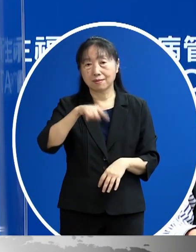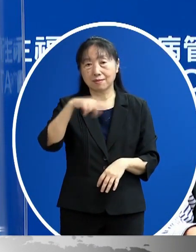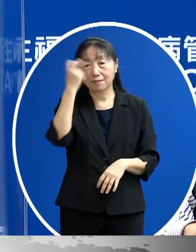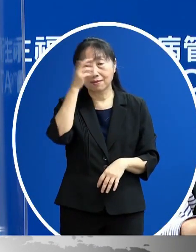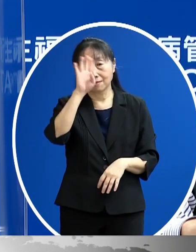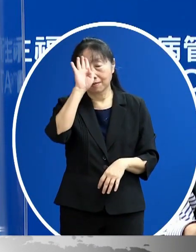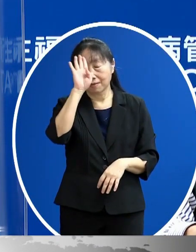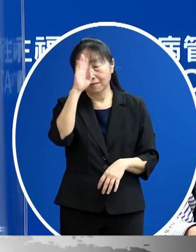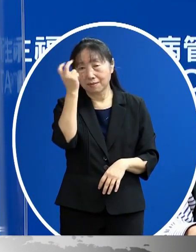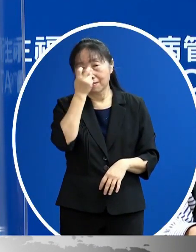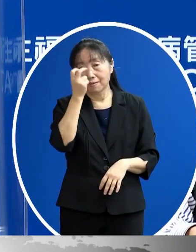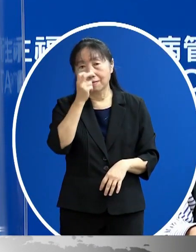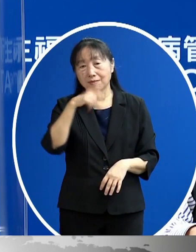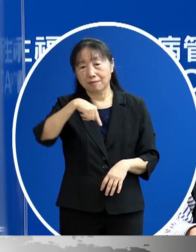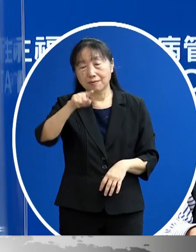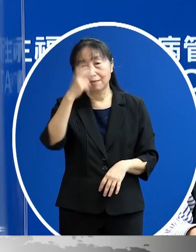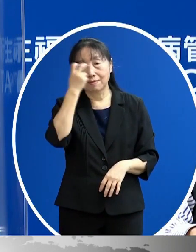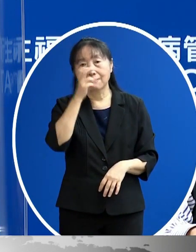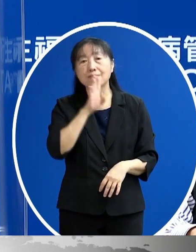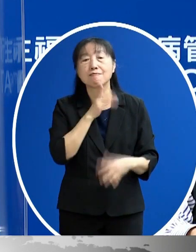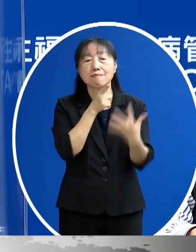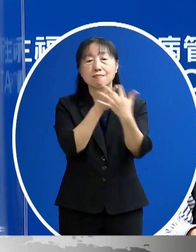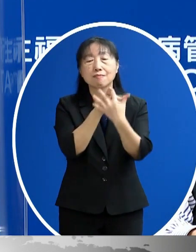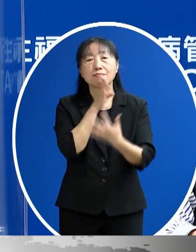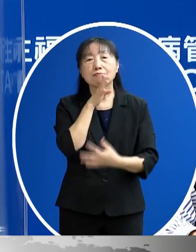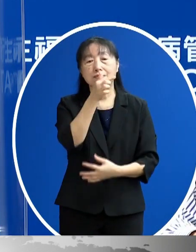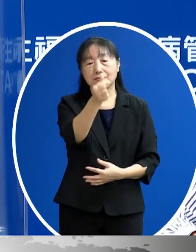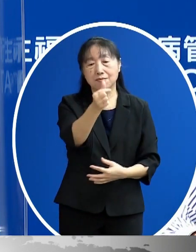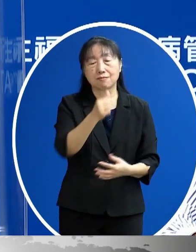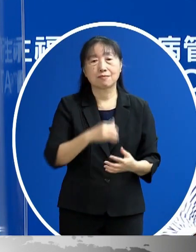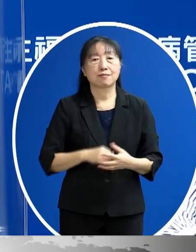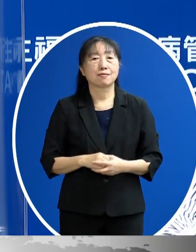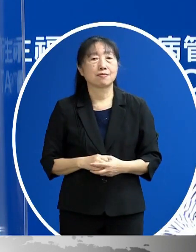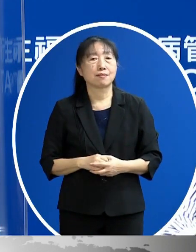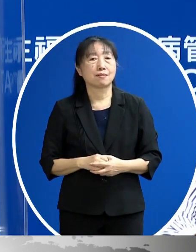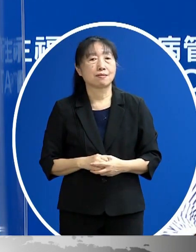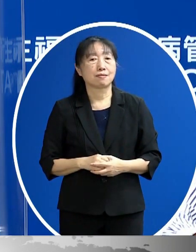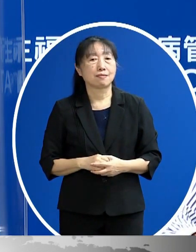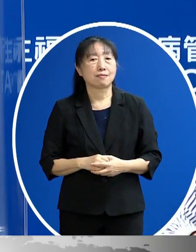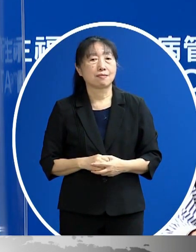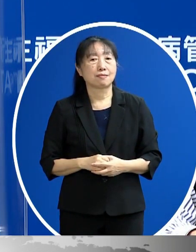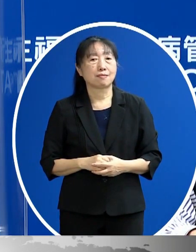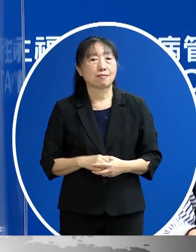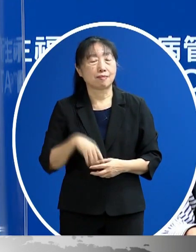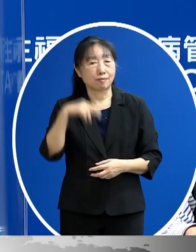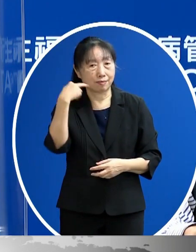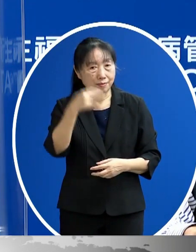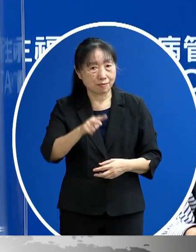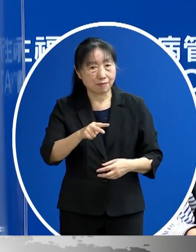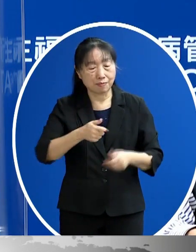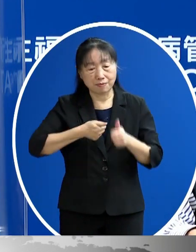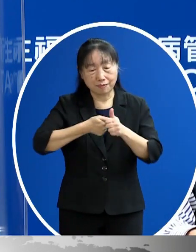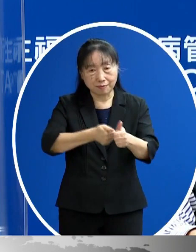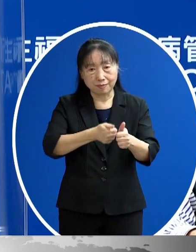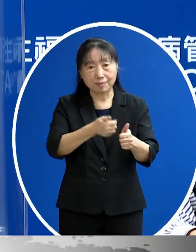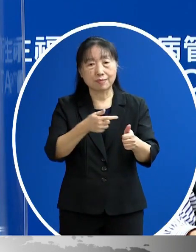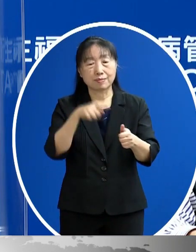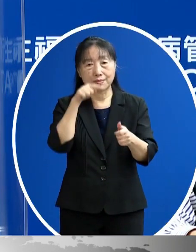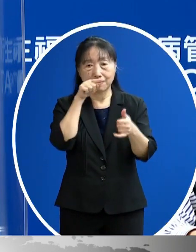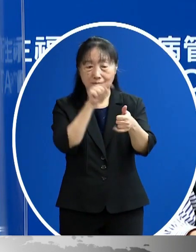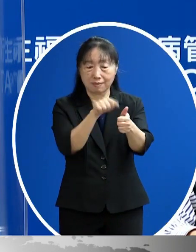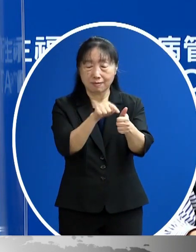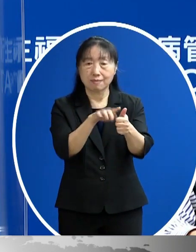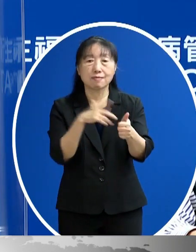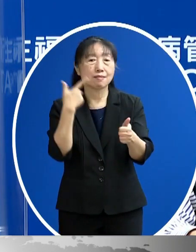18155 is the son in the family. He was taken to see a doctor because he was experiencing symptoms and tested positive